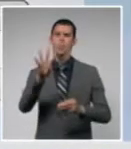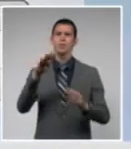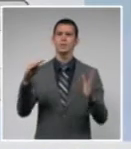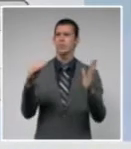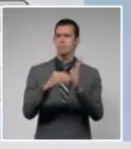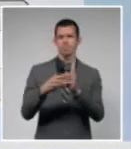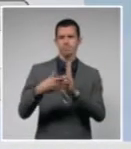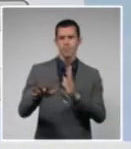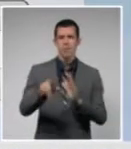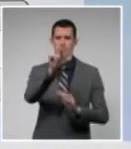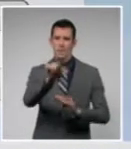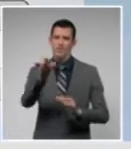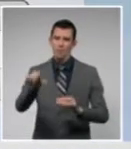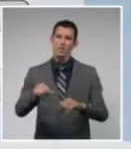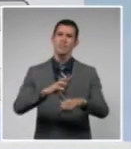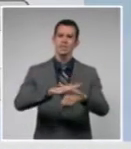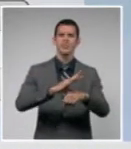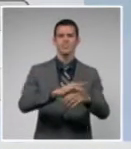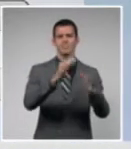4,876, or